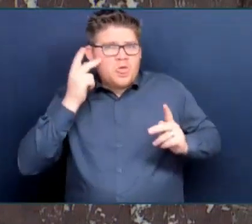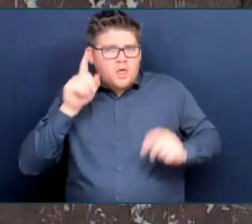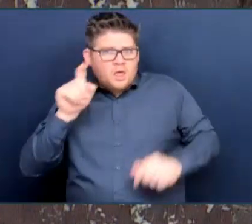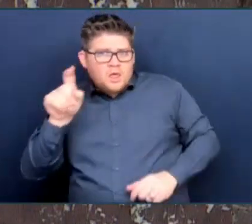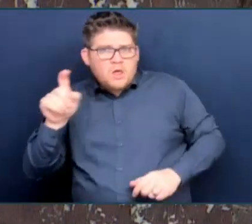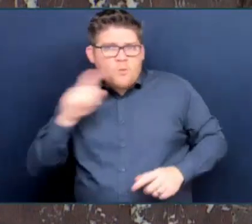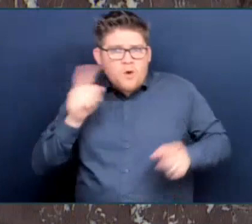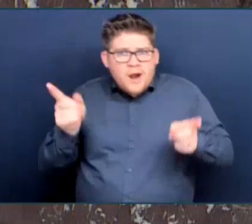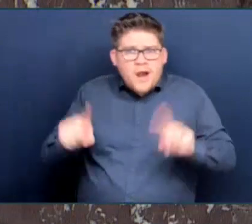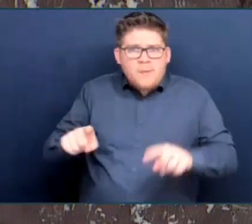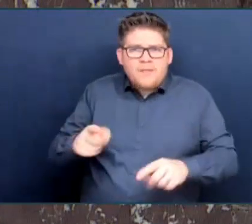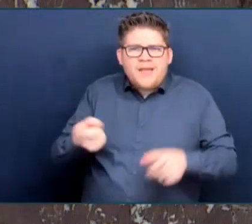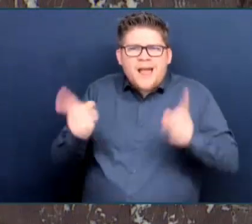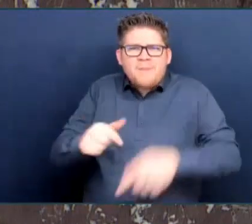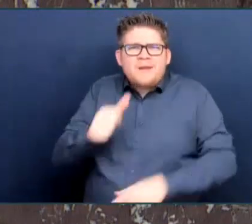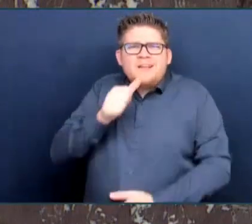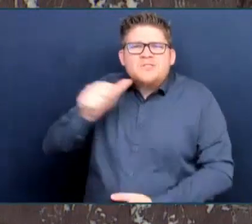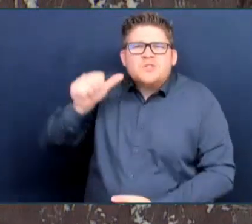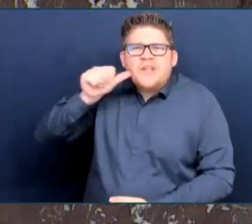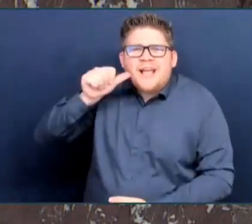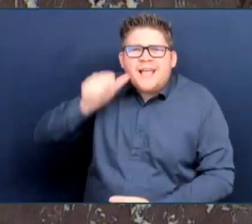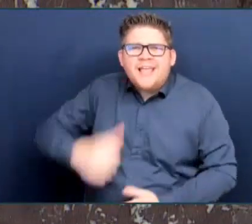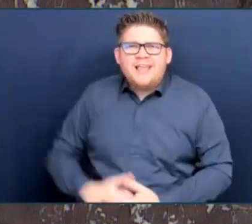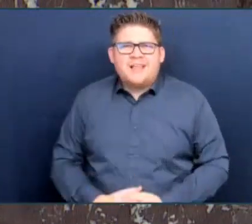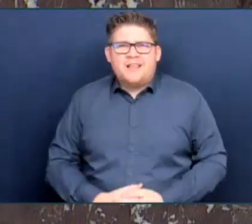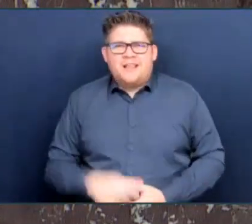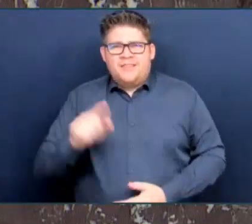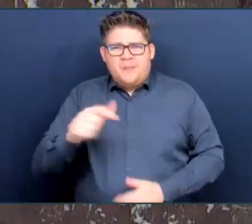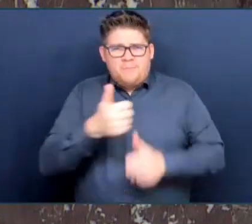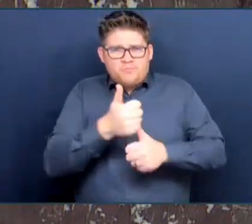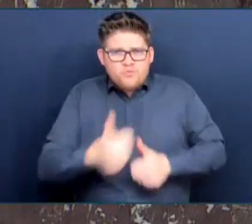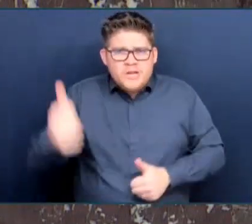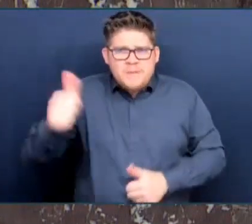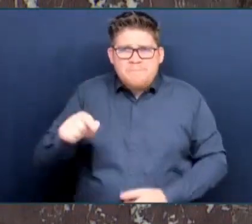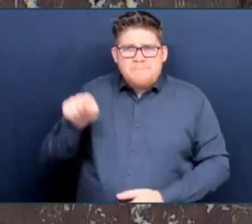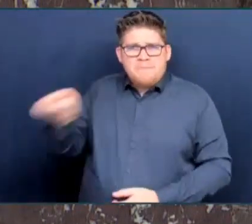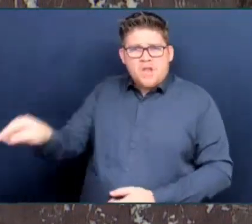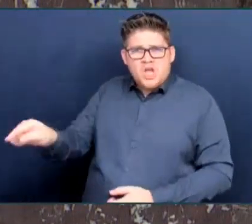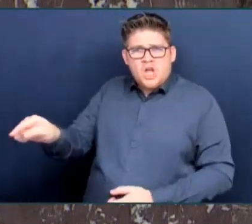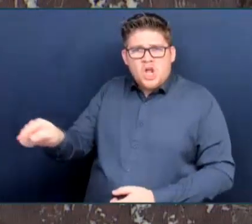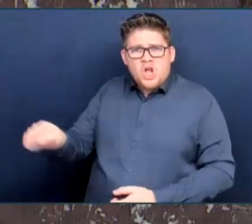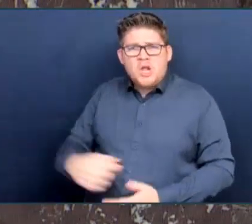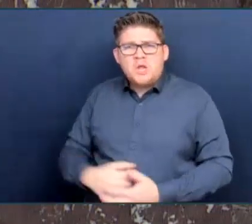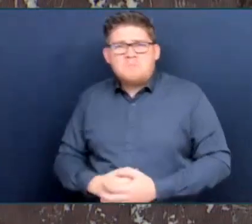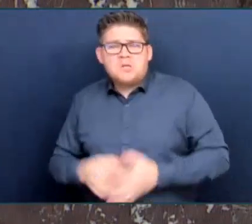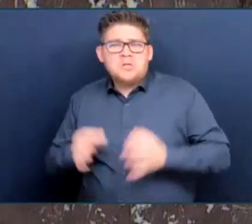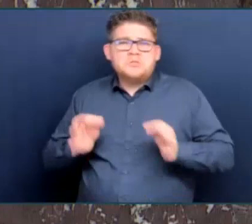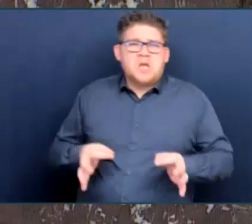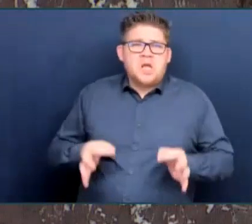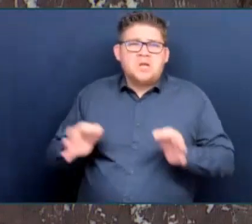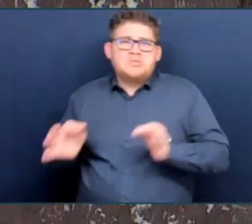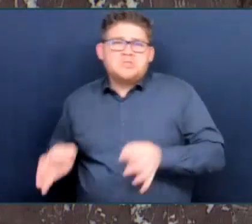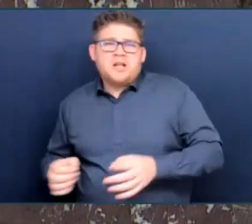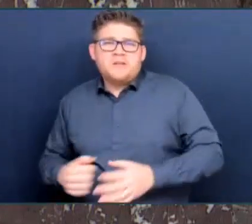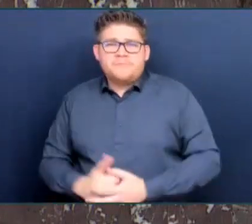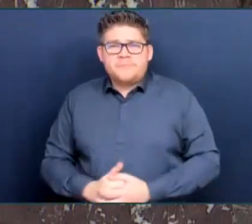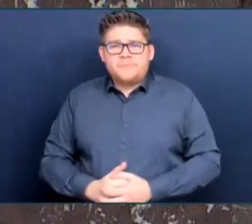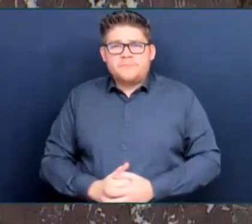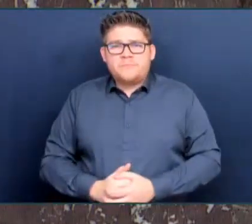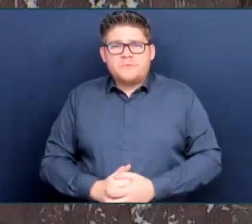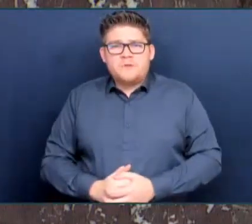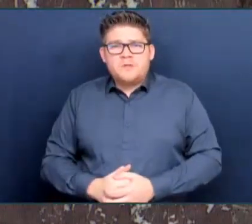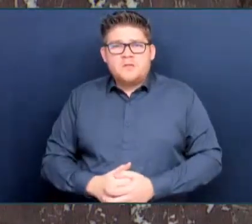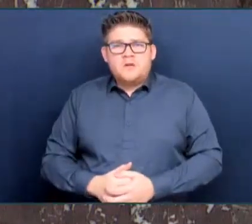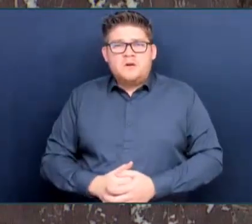put the rights of criminals above the rights of communities throughout his entire career in and out of politics. And while Housing